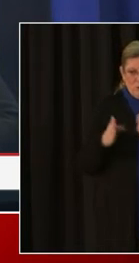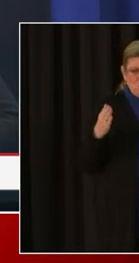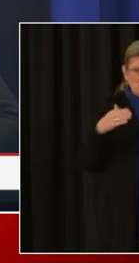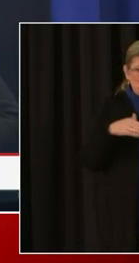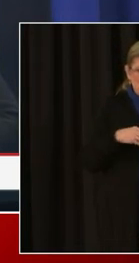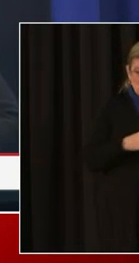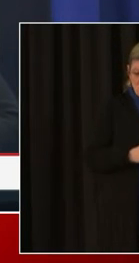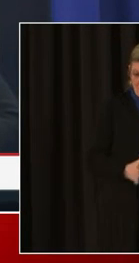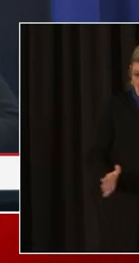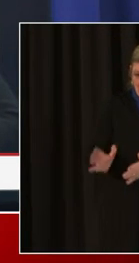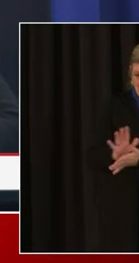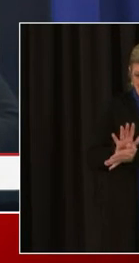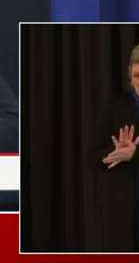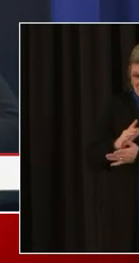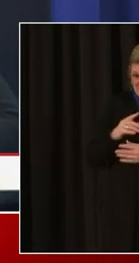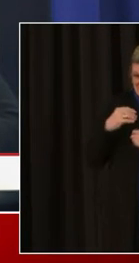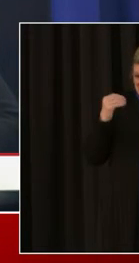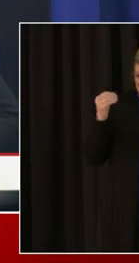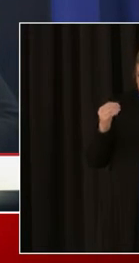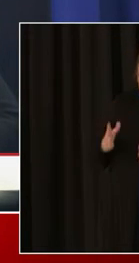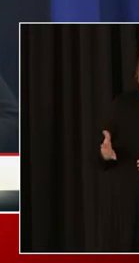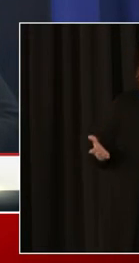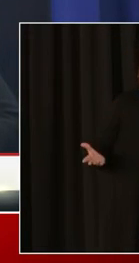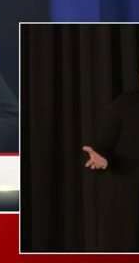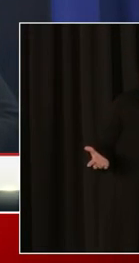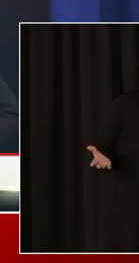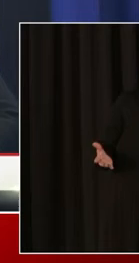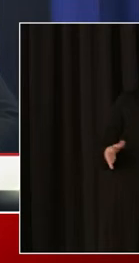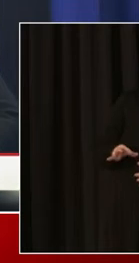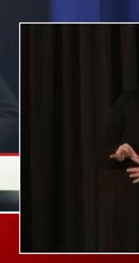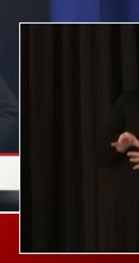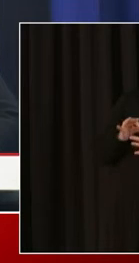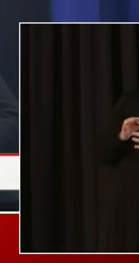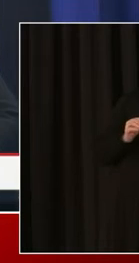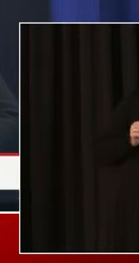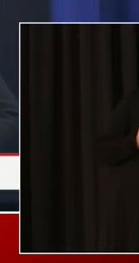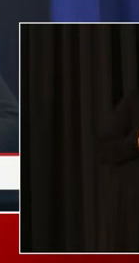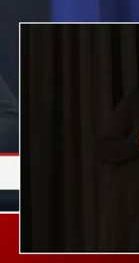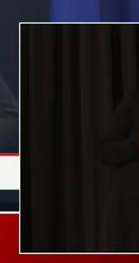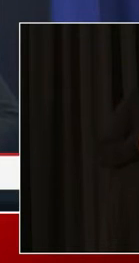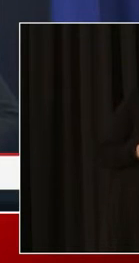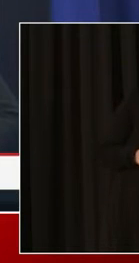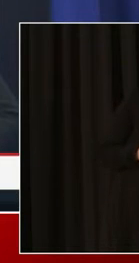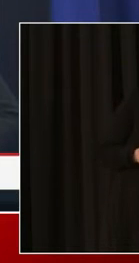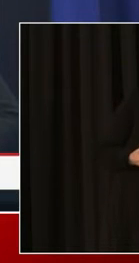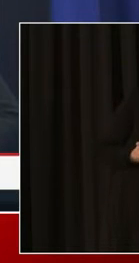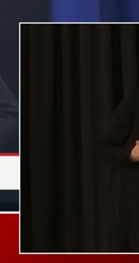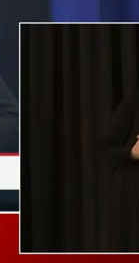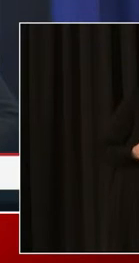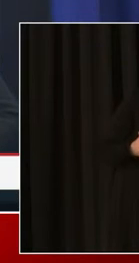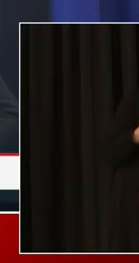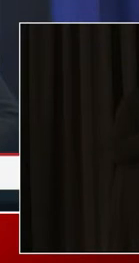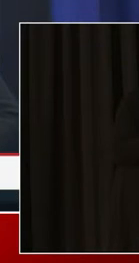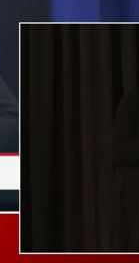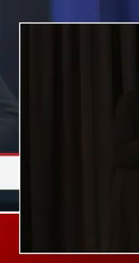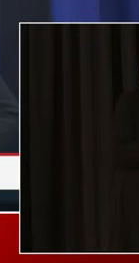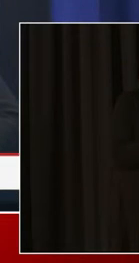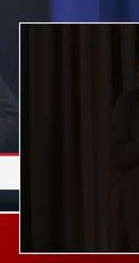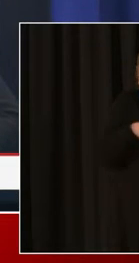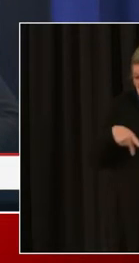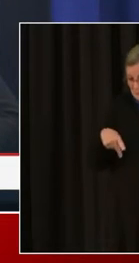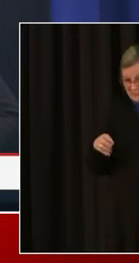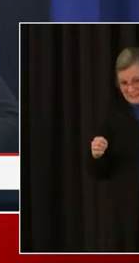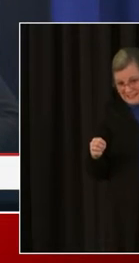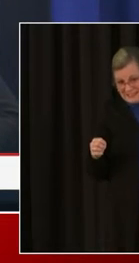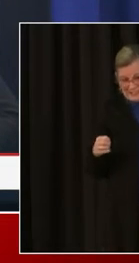in addition to assisting schools with vaccinations and other healthcare needs for schools, whether those schools have been providing